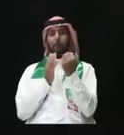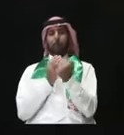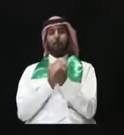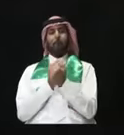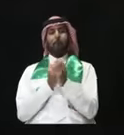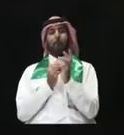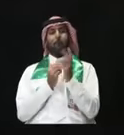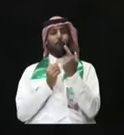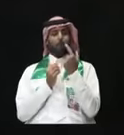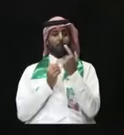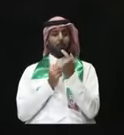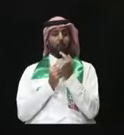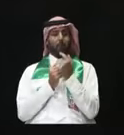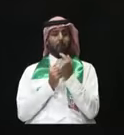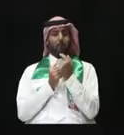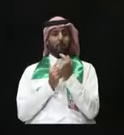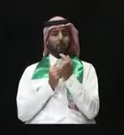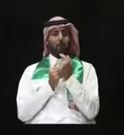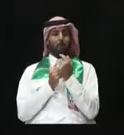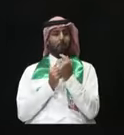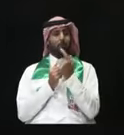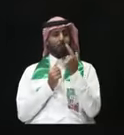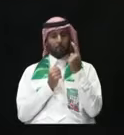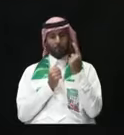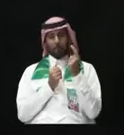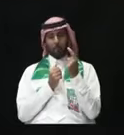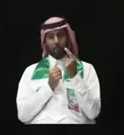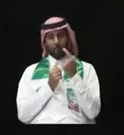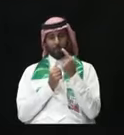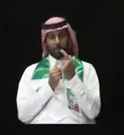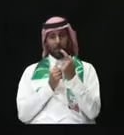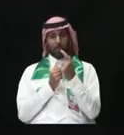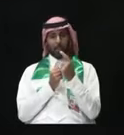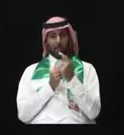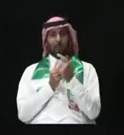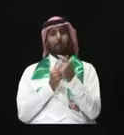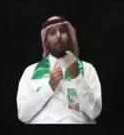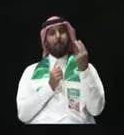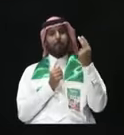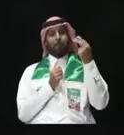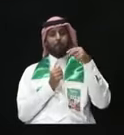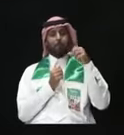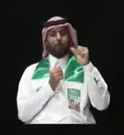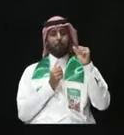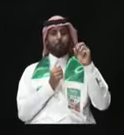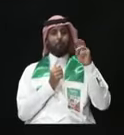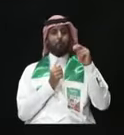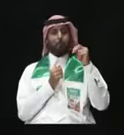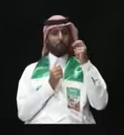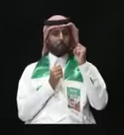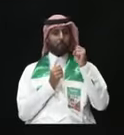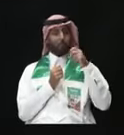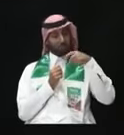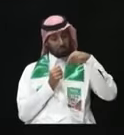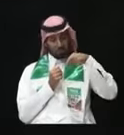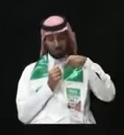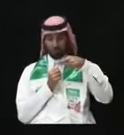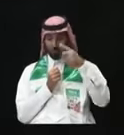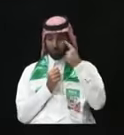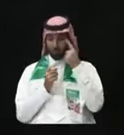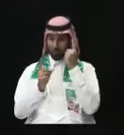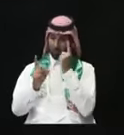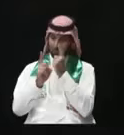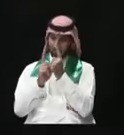Next. Okay, in this one, Hans was walking when he met Samir. Let me put it